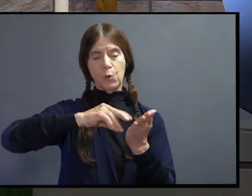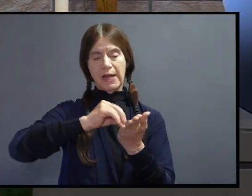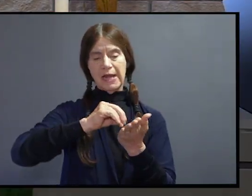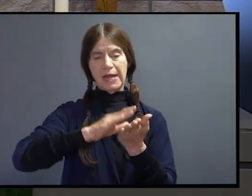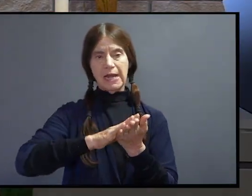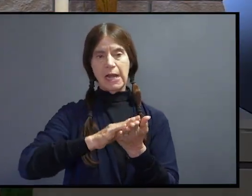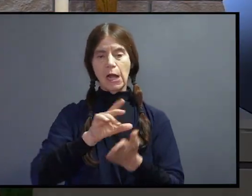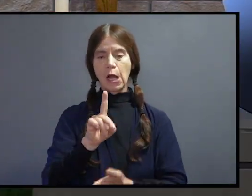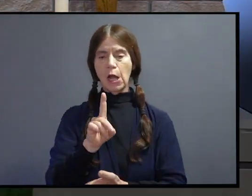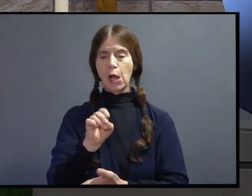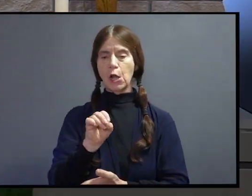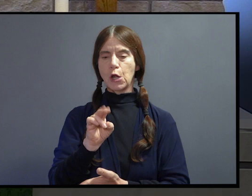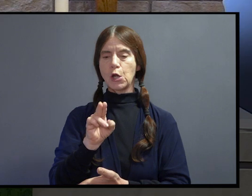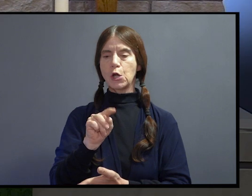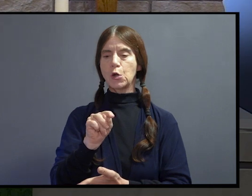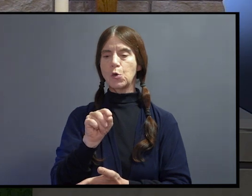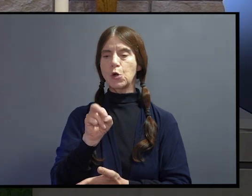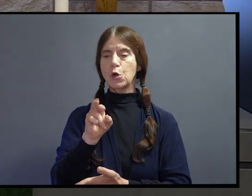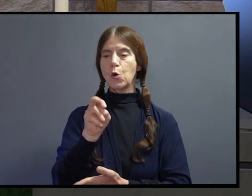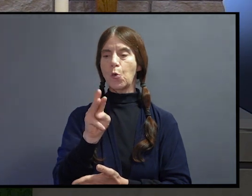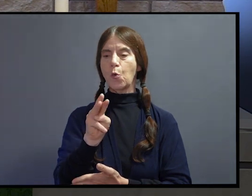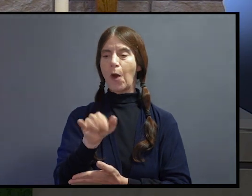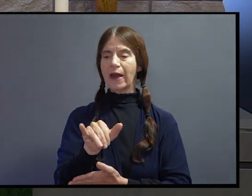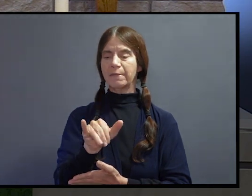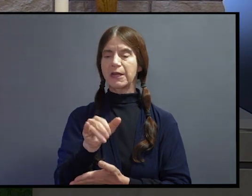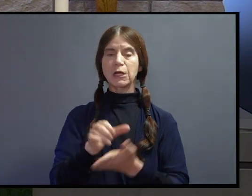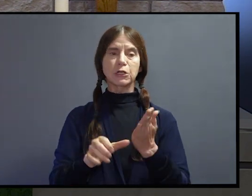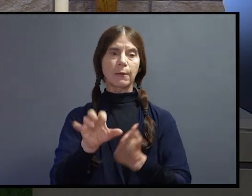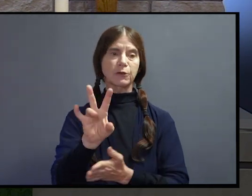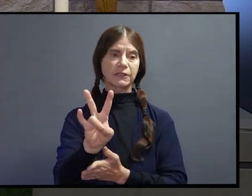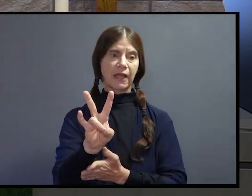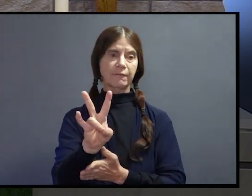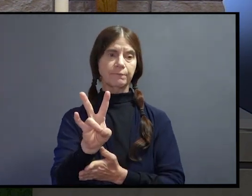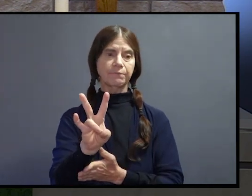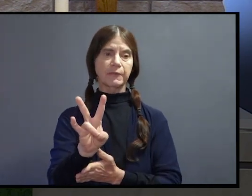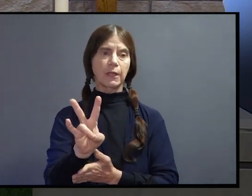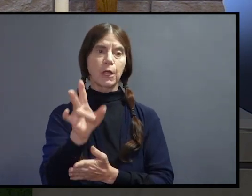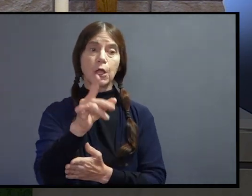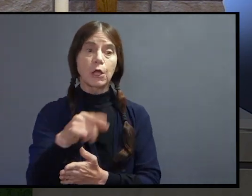The Old Testament reading is written in Deuteronomy chapter 7.